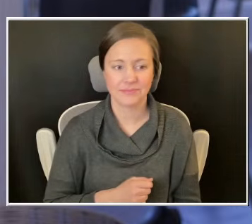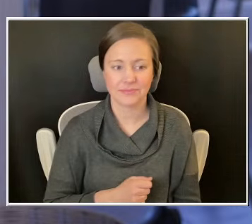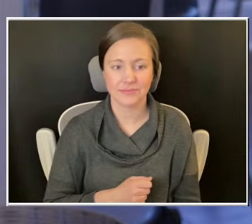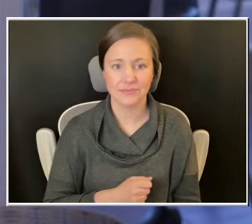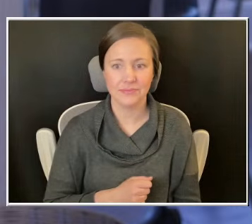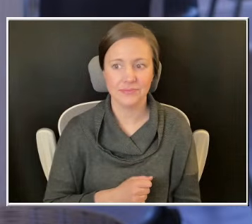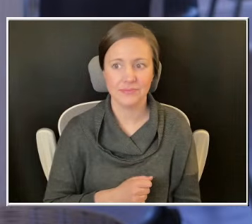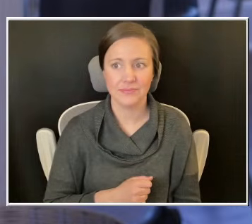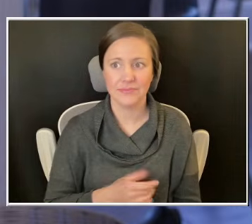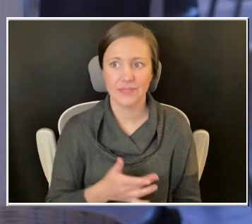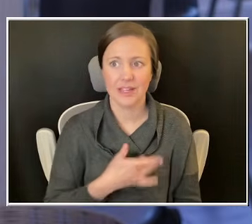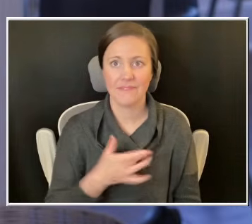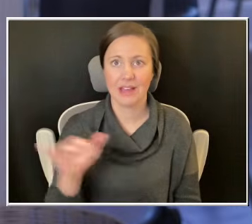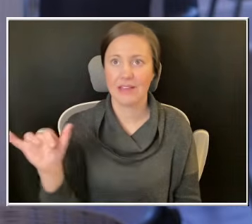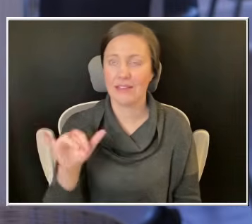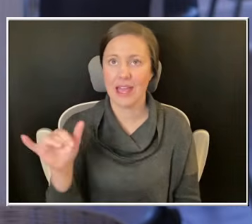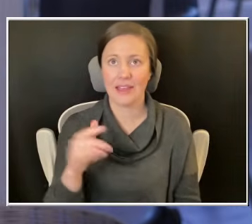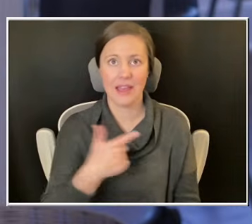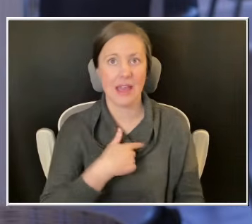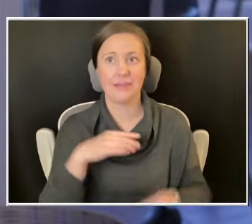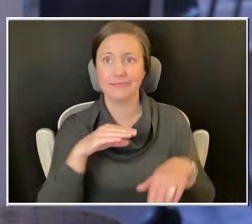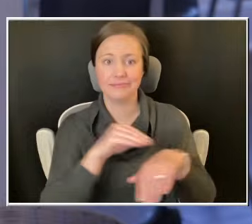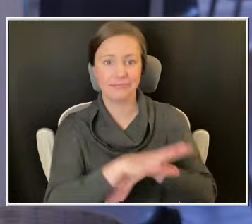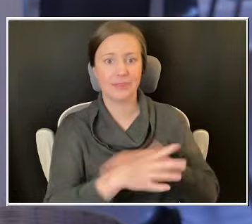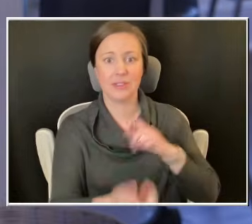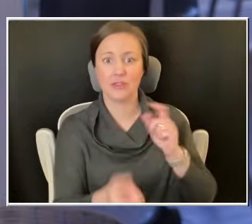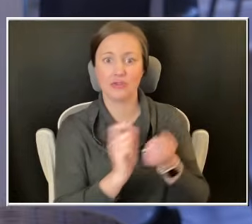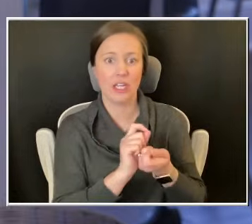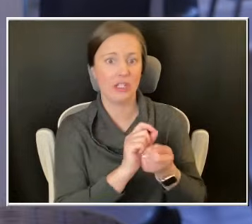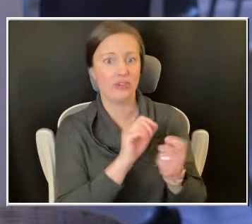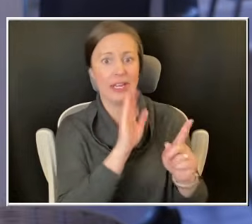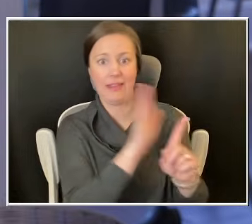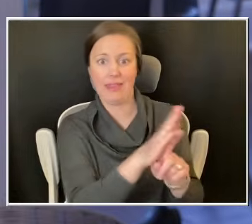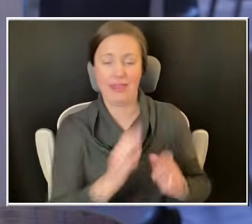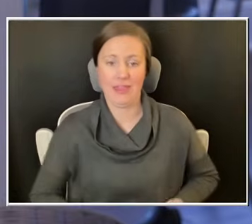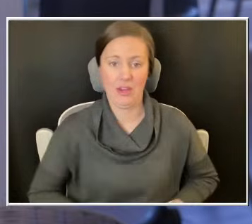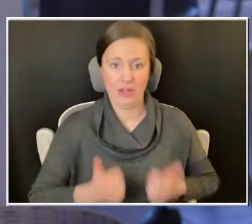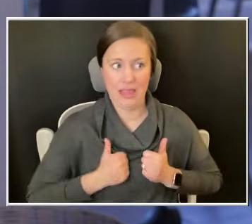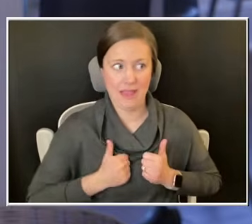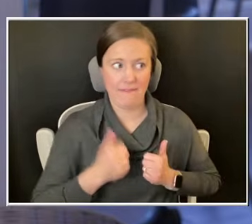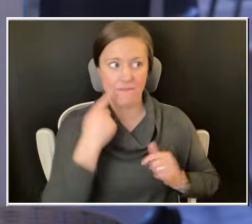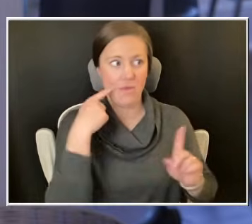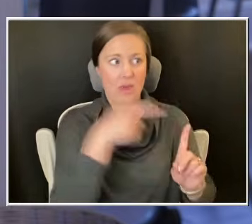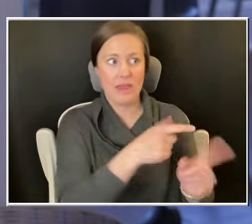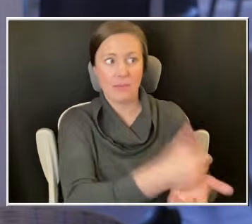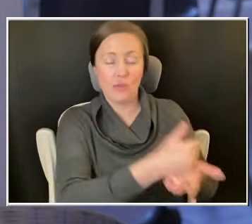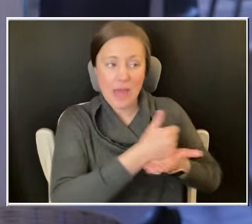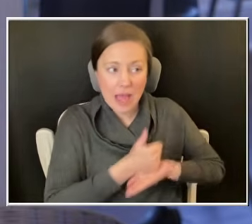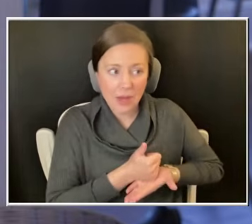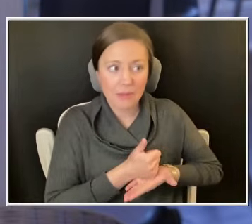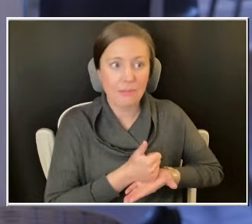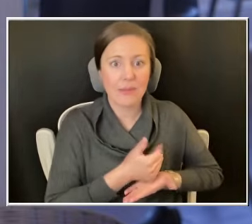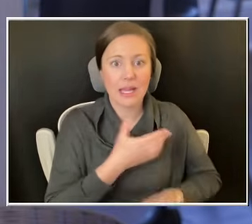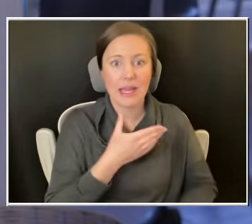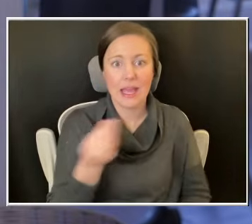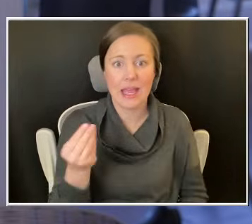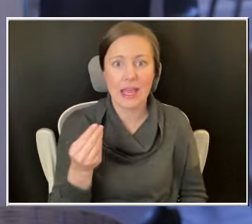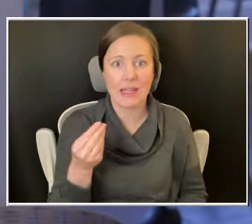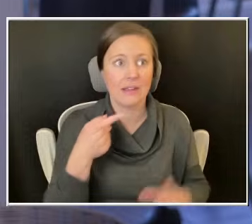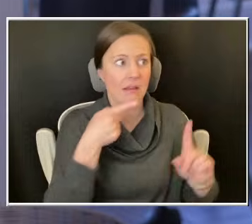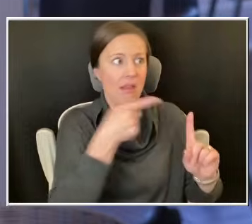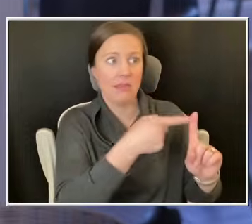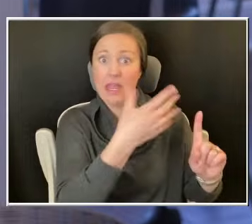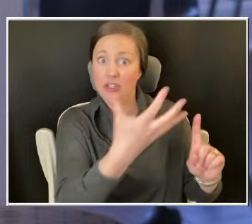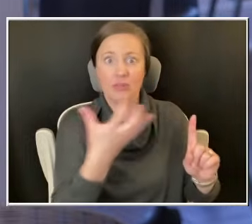totally changing this person's life in order to help me out, and they want to do it, no questions asked.